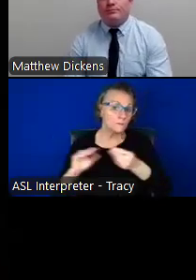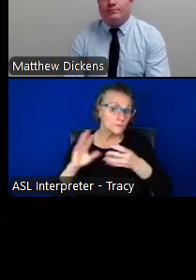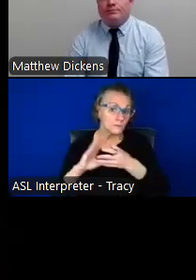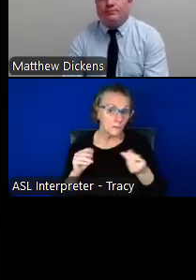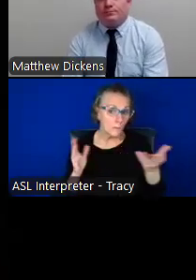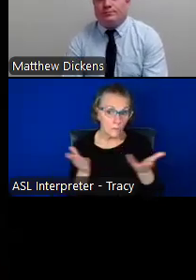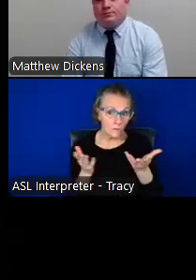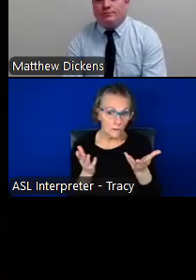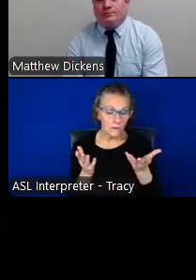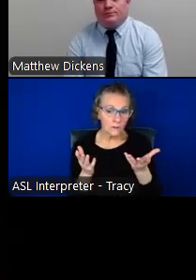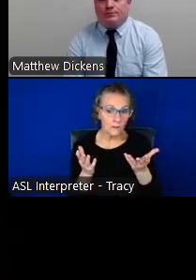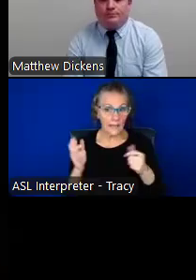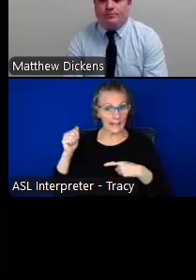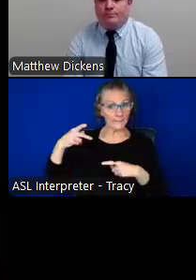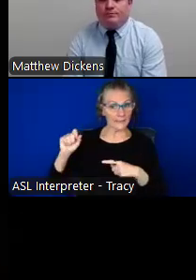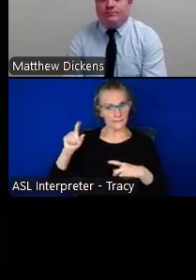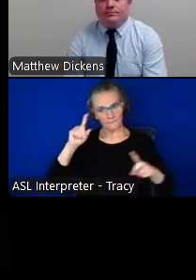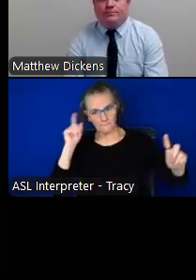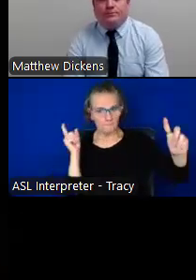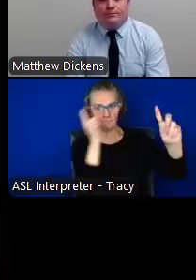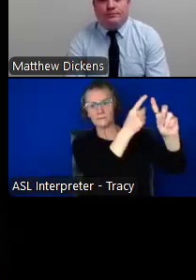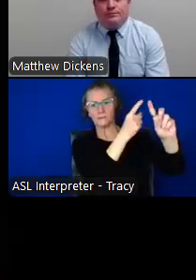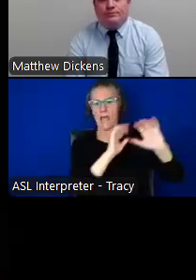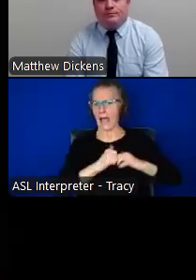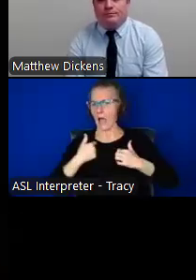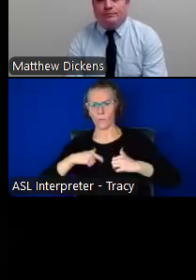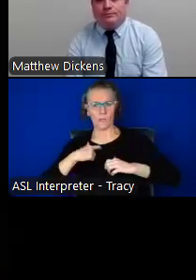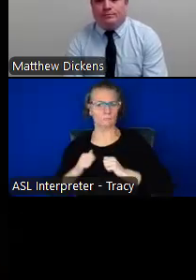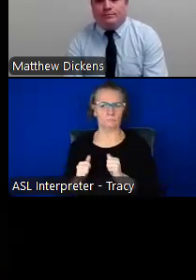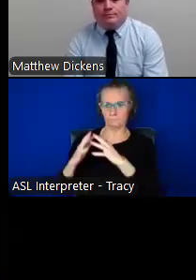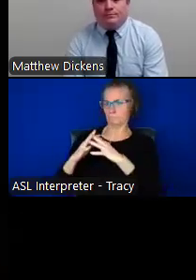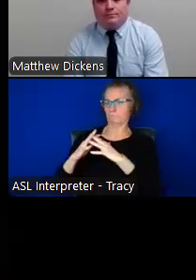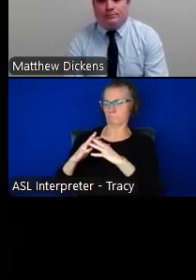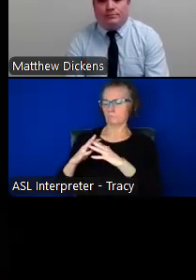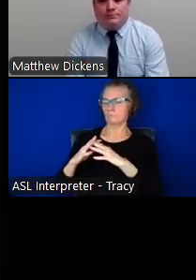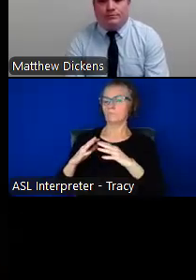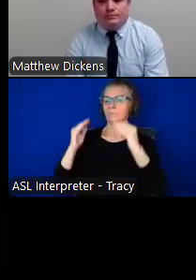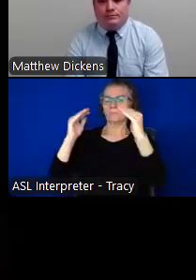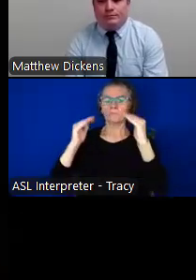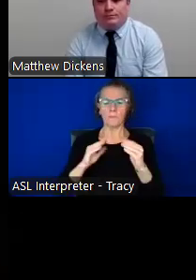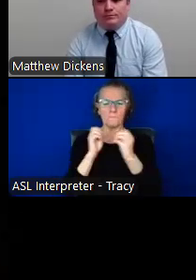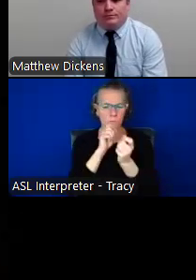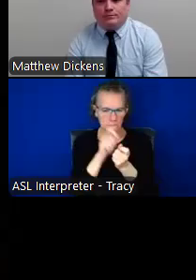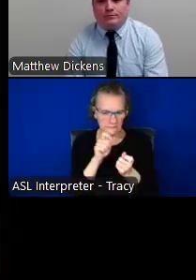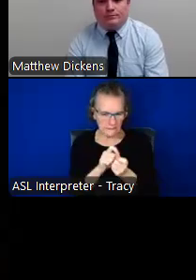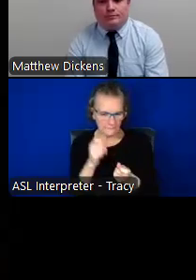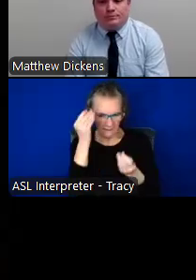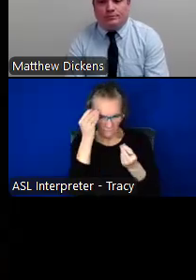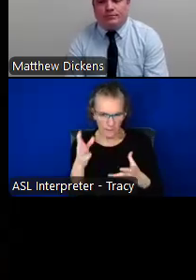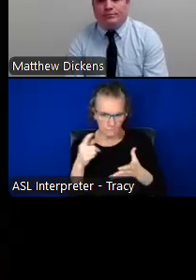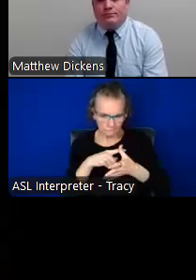you all the APS mission and how APS came to be, and then we'll move on to some more specific information about our